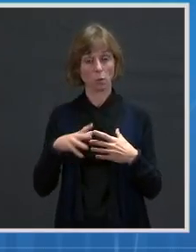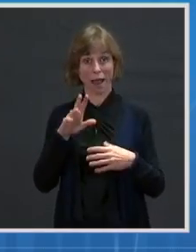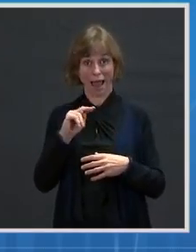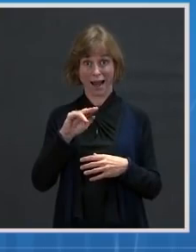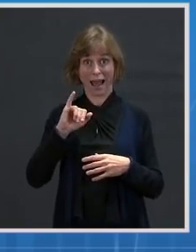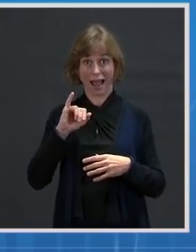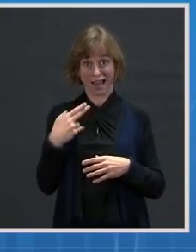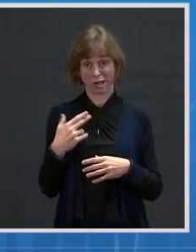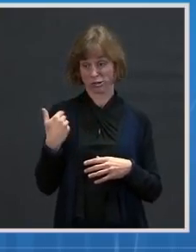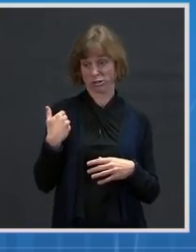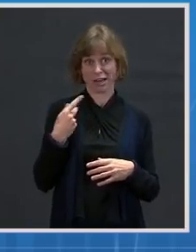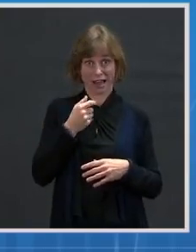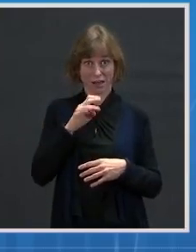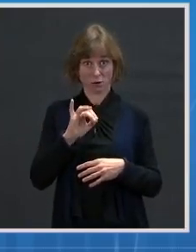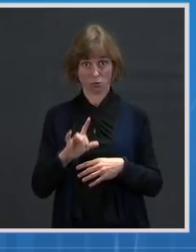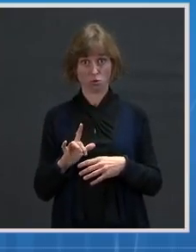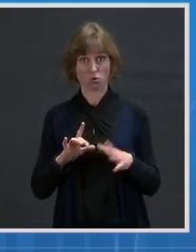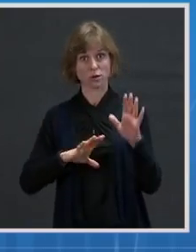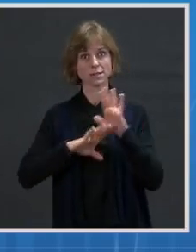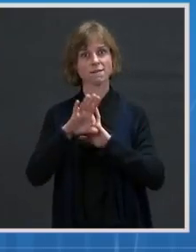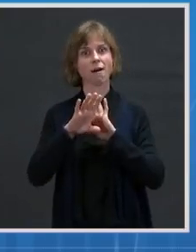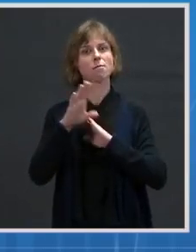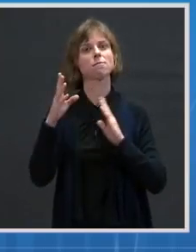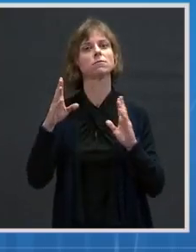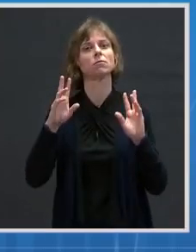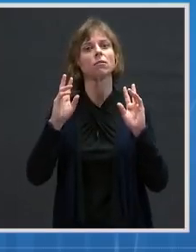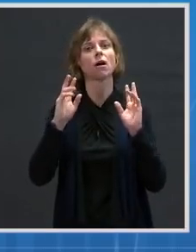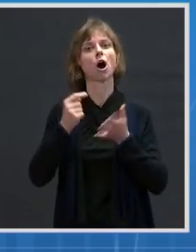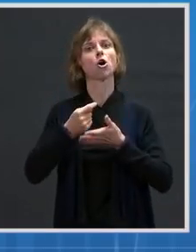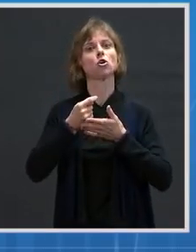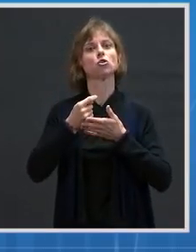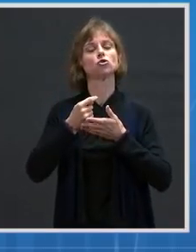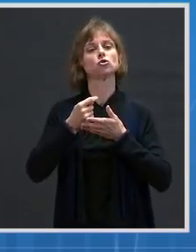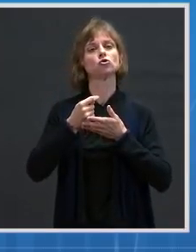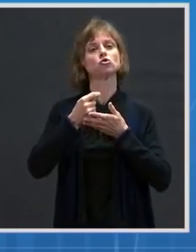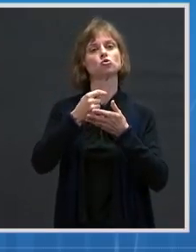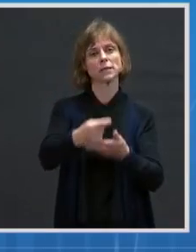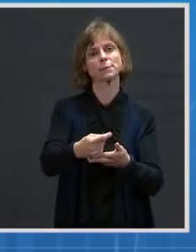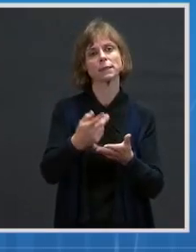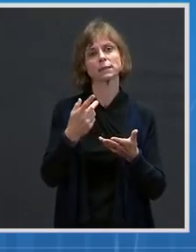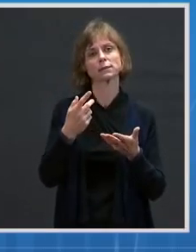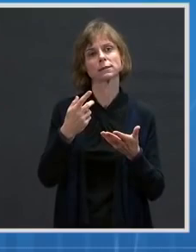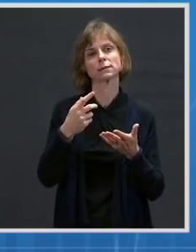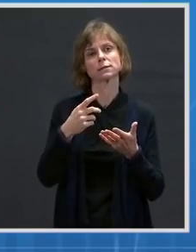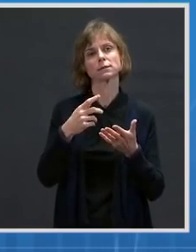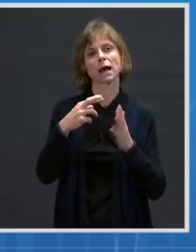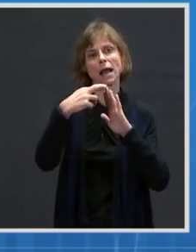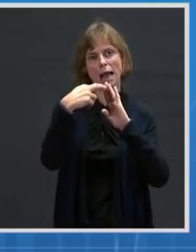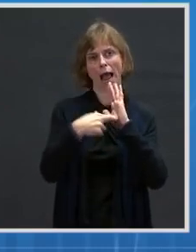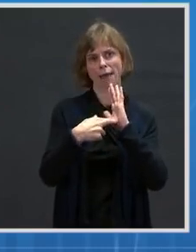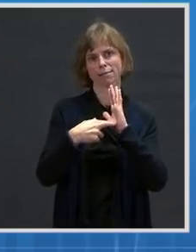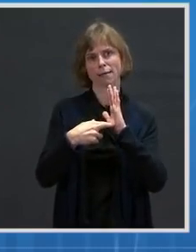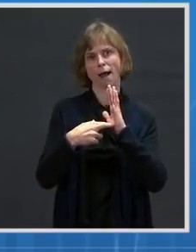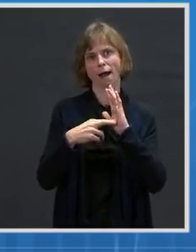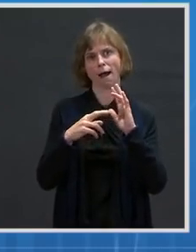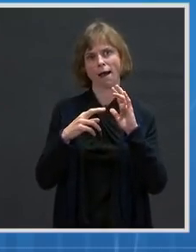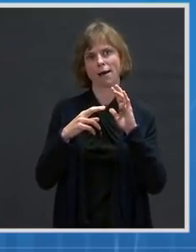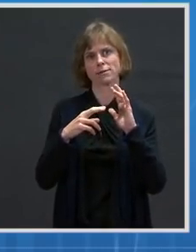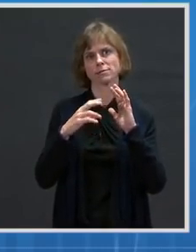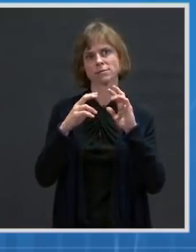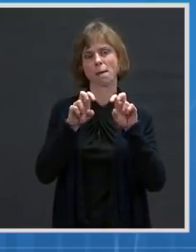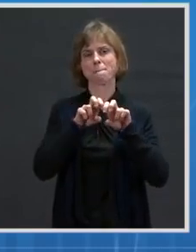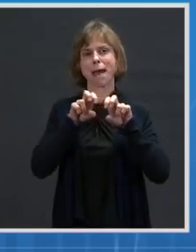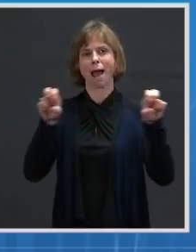put together a treatment guidelines panel that is a living document of